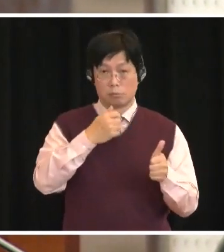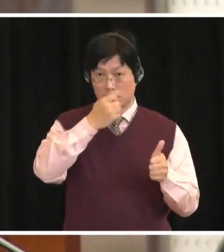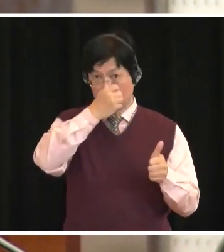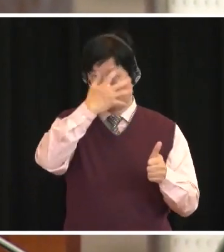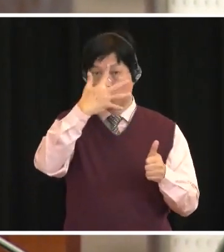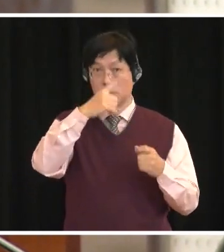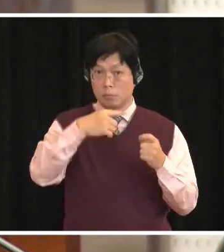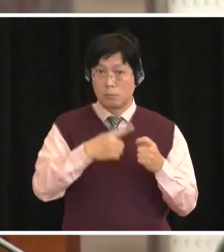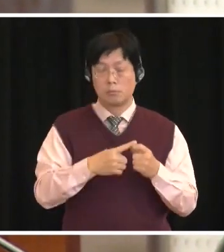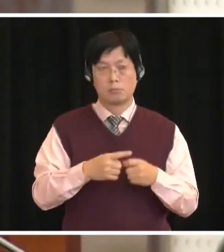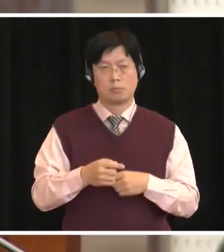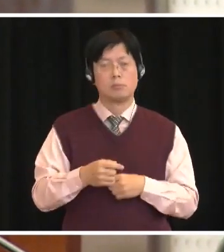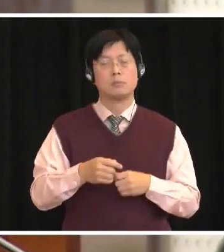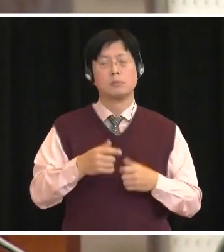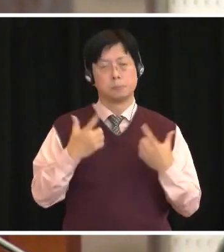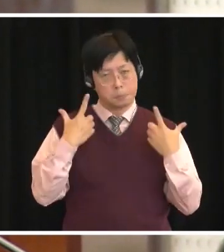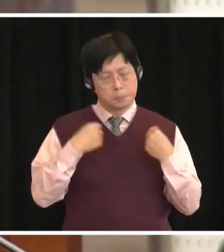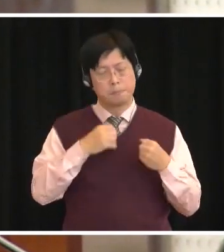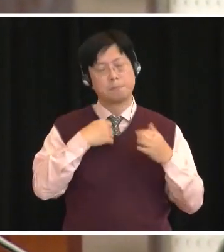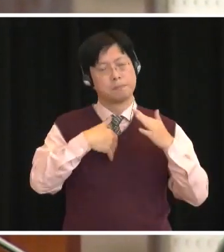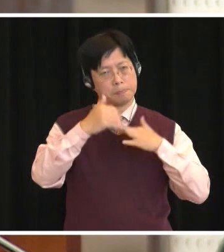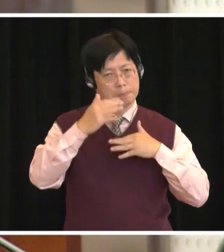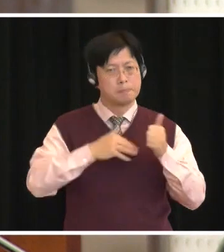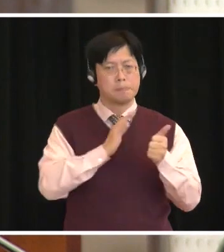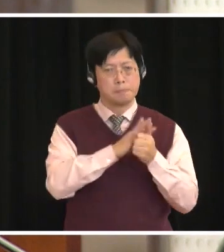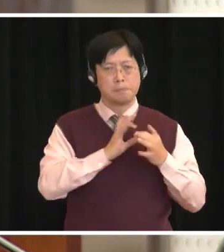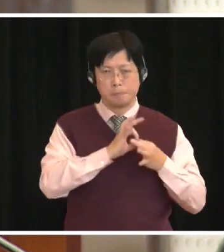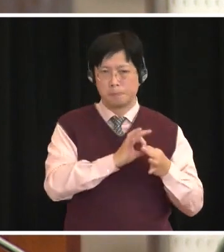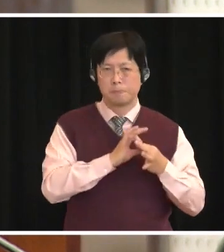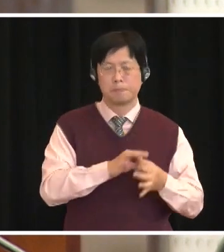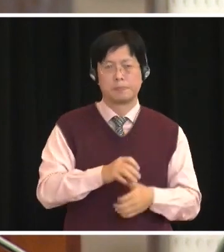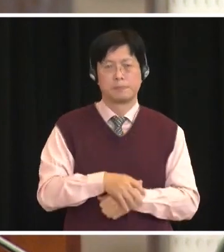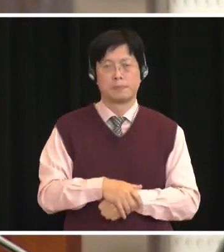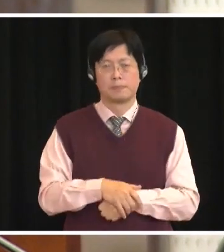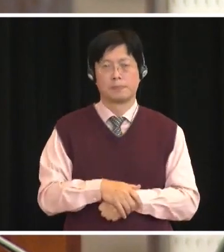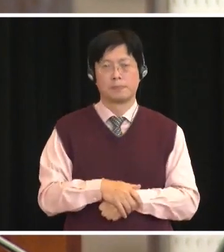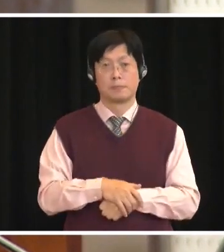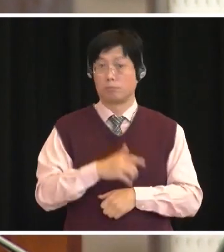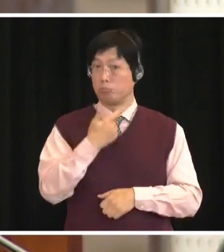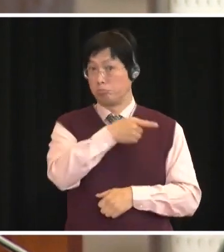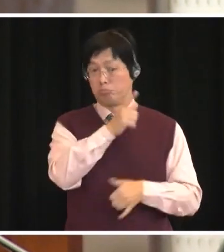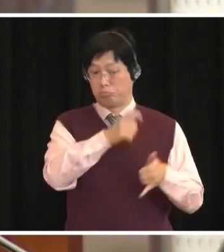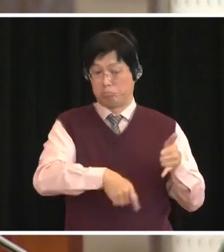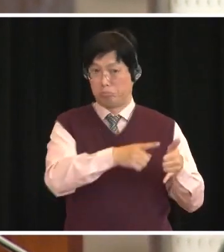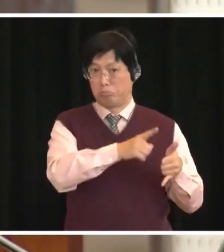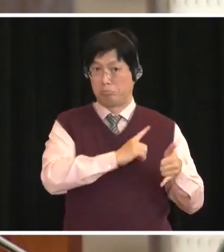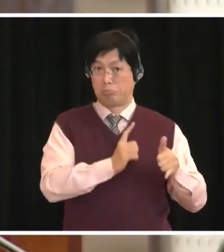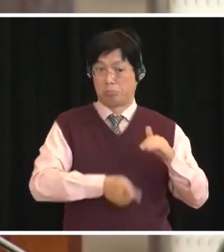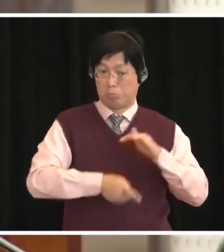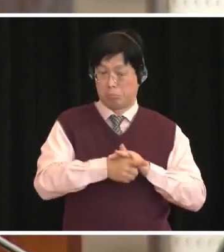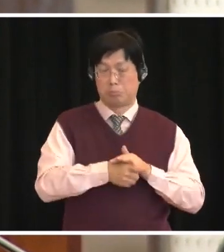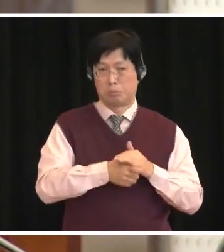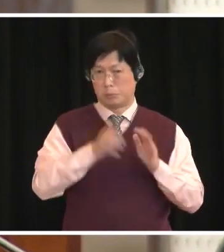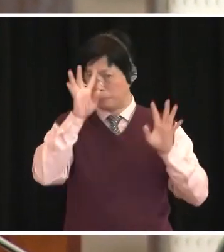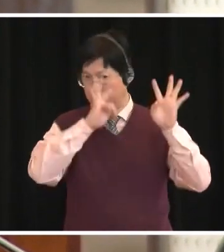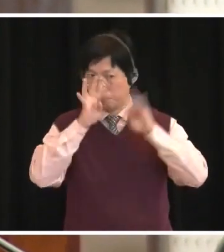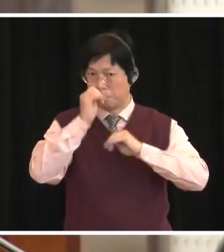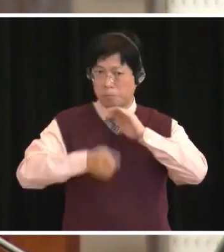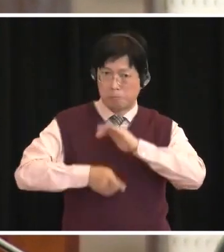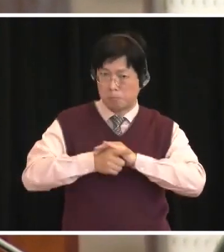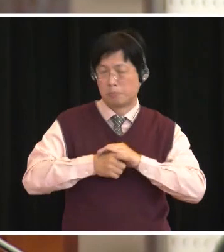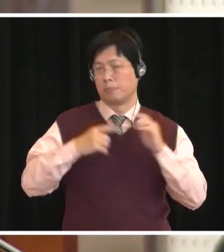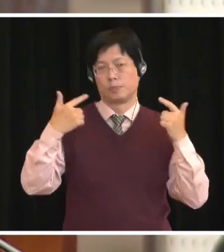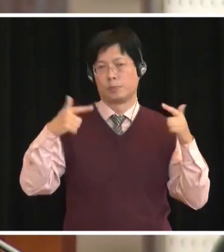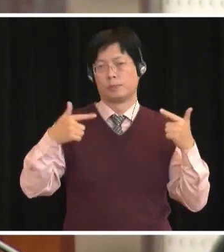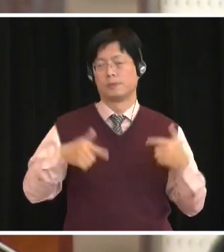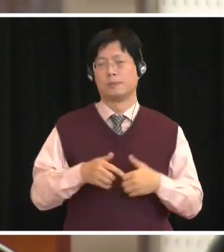police officers that when interrogating a juvenile suspect, make sure